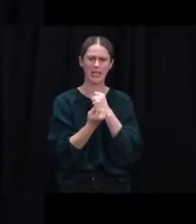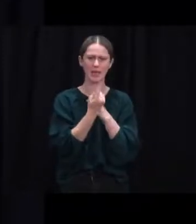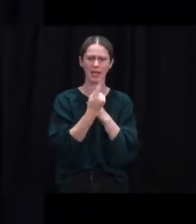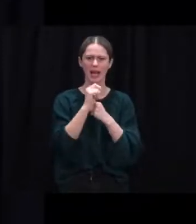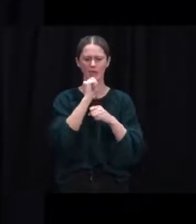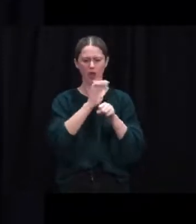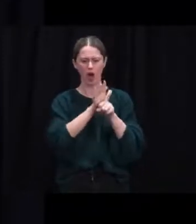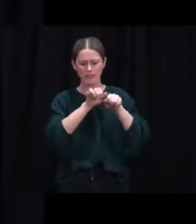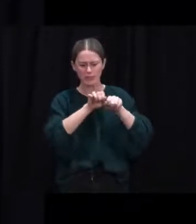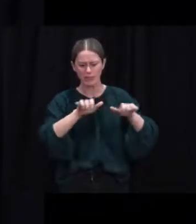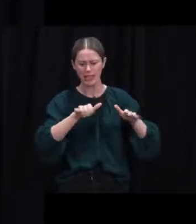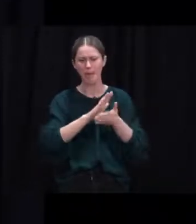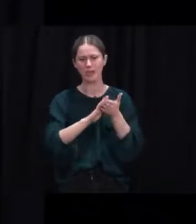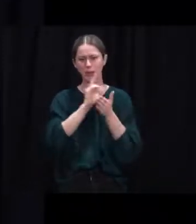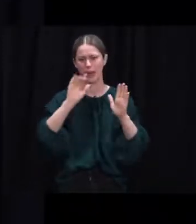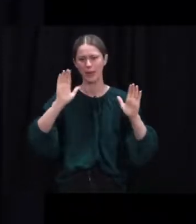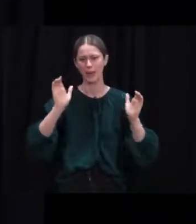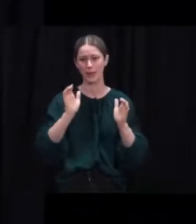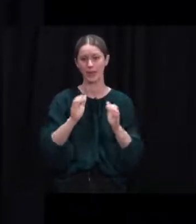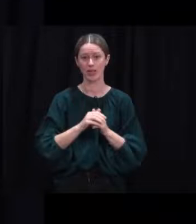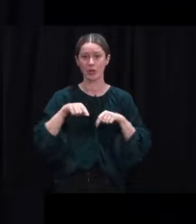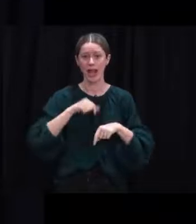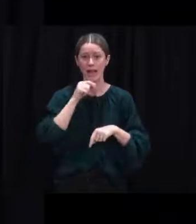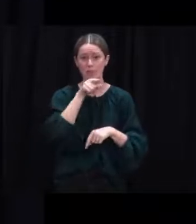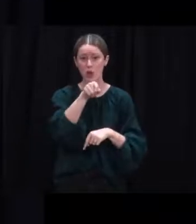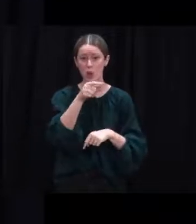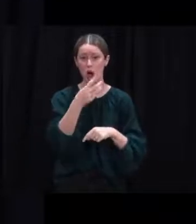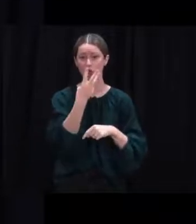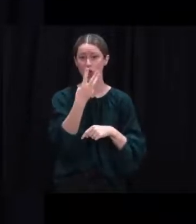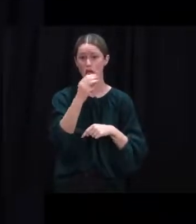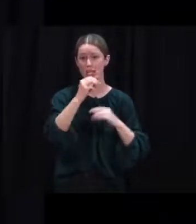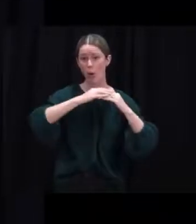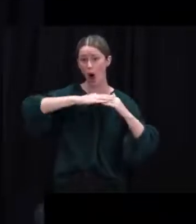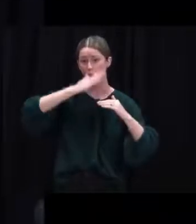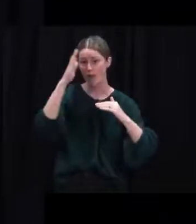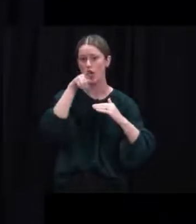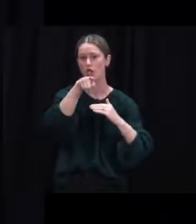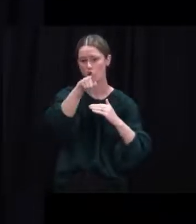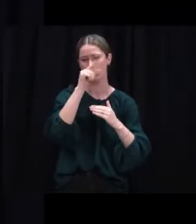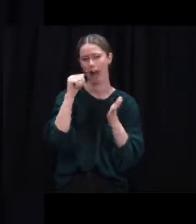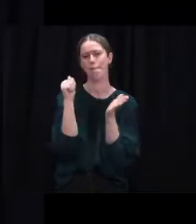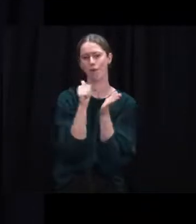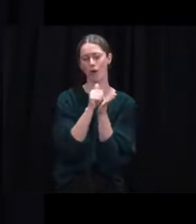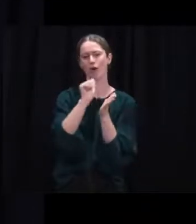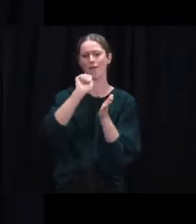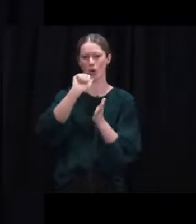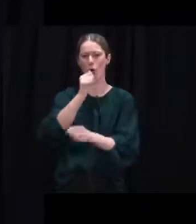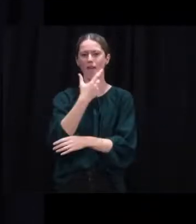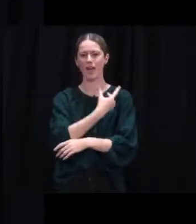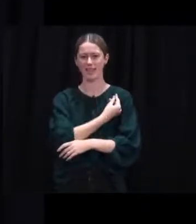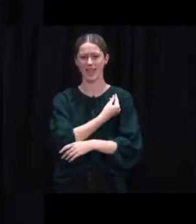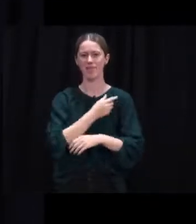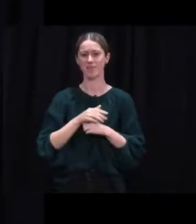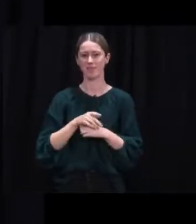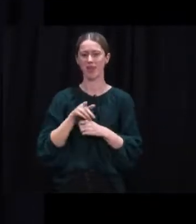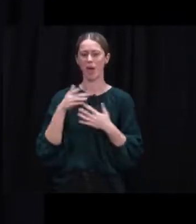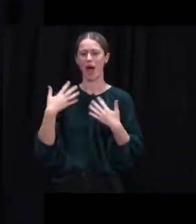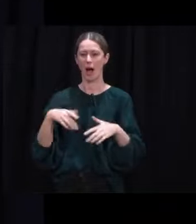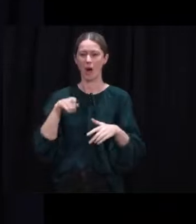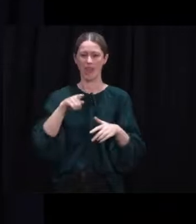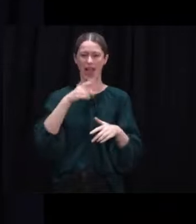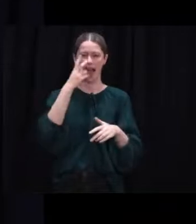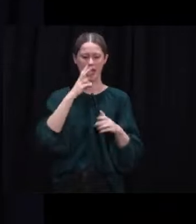test that is processed helps us to understand and to track the virus so that we can knock it out. From today, if you're